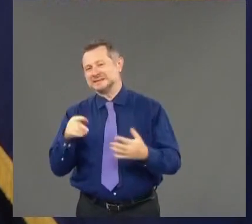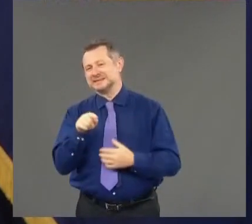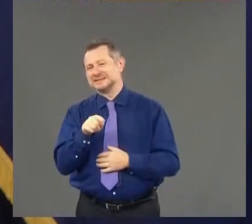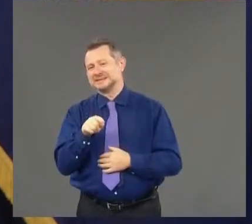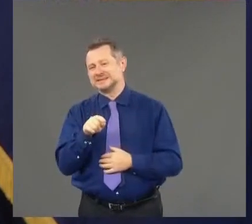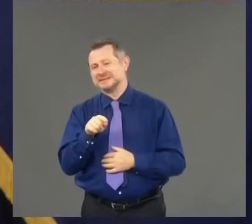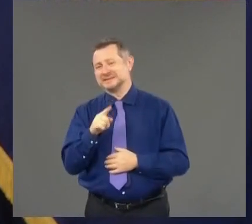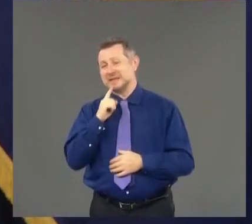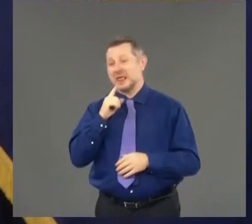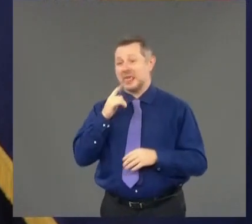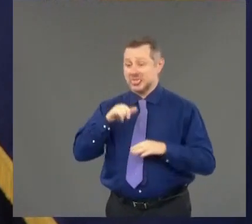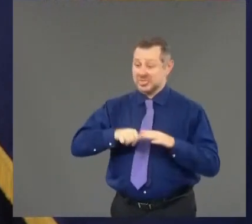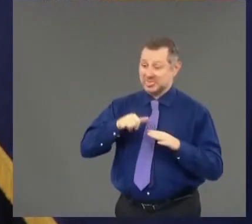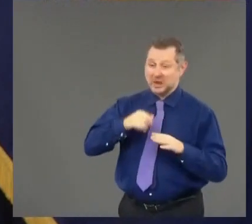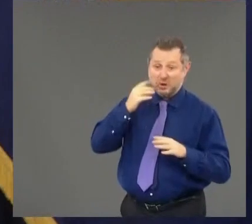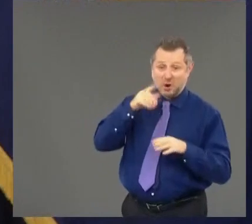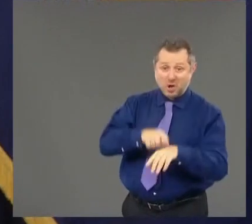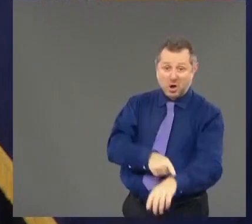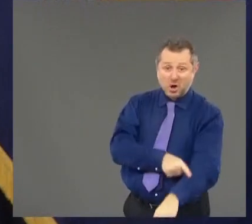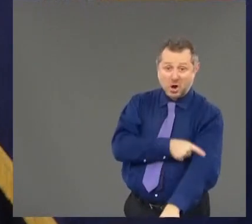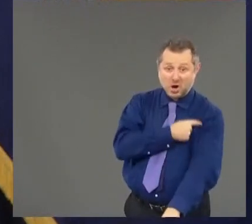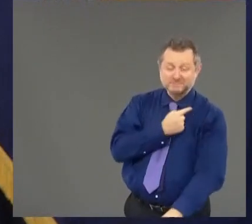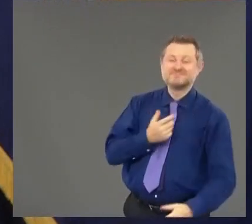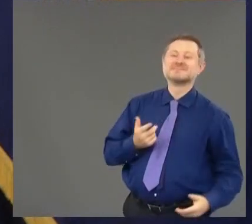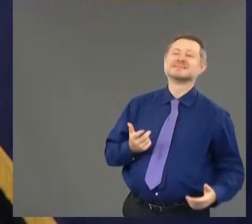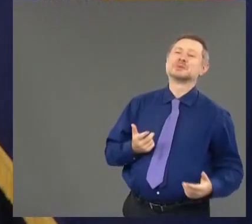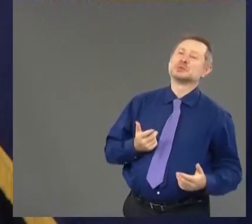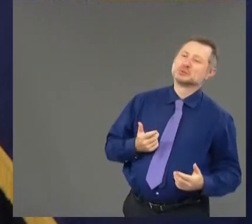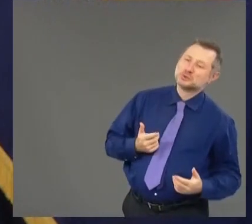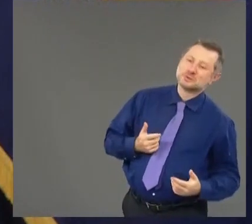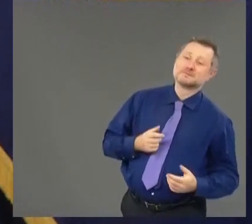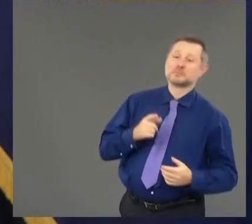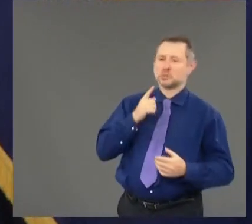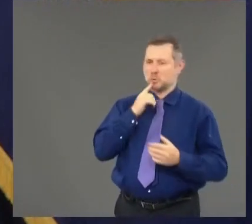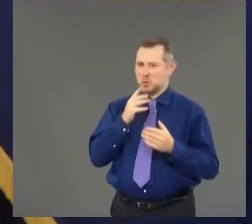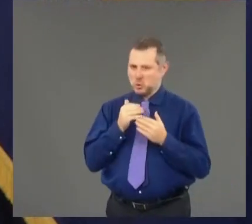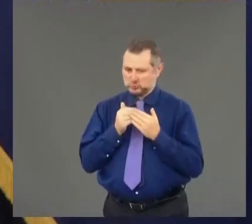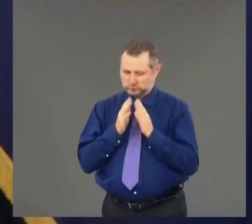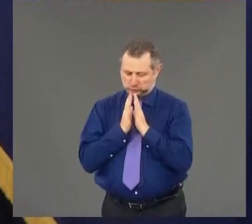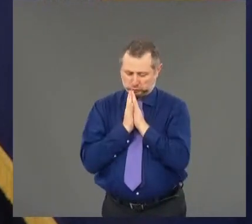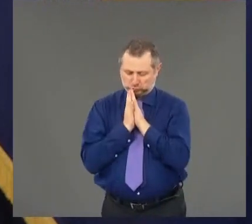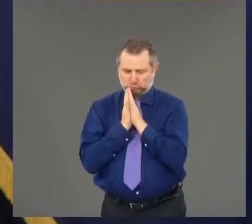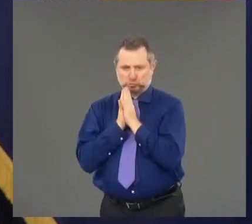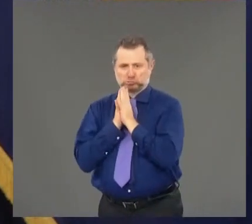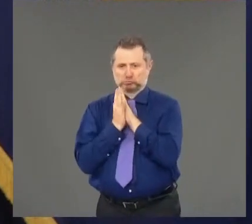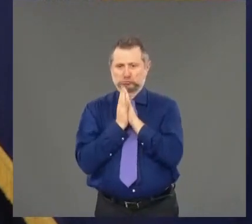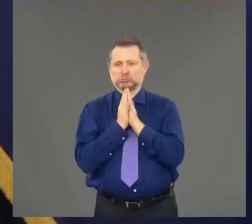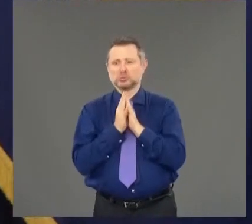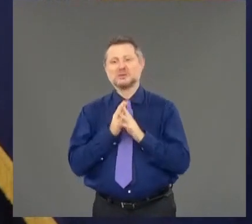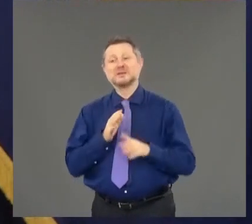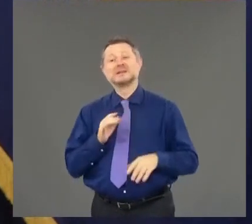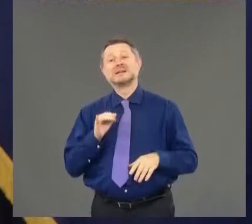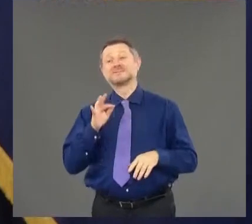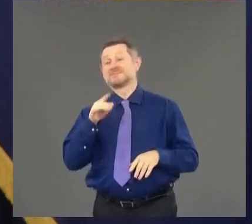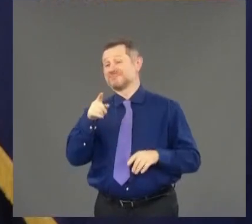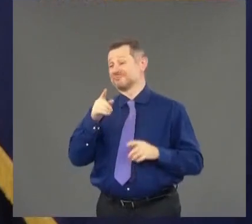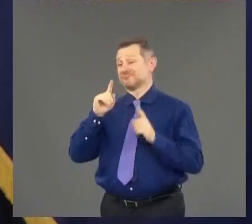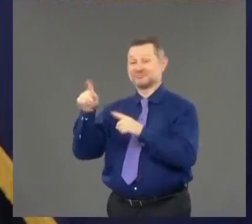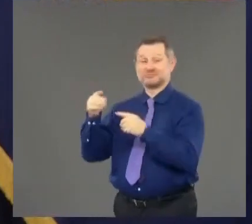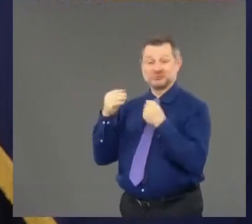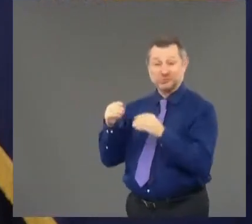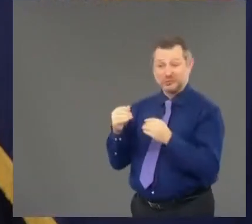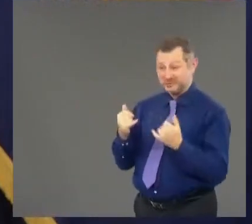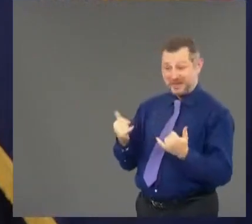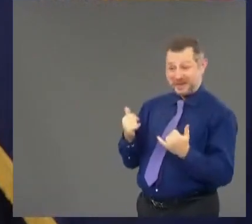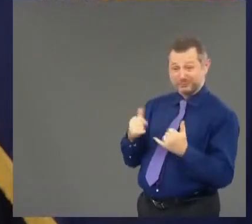in those places, and the proximity. You know, you go to a store now, you